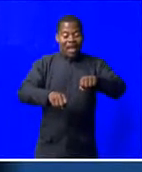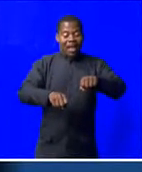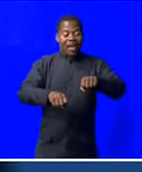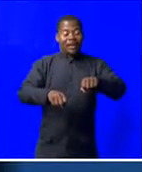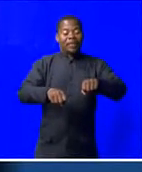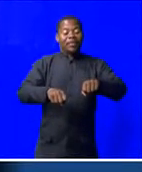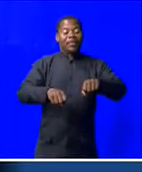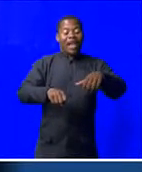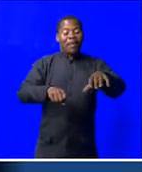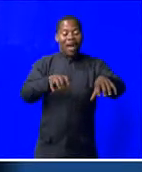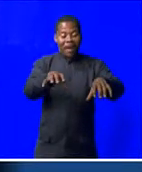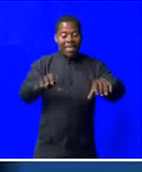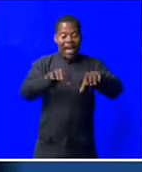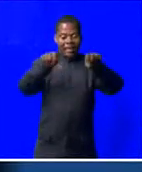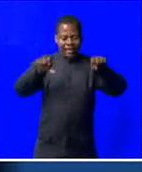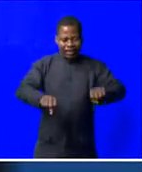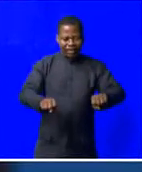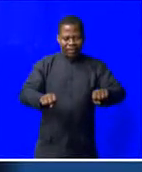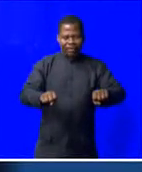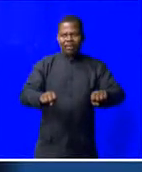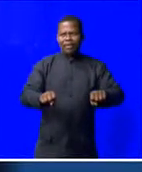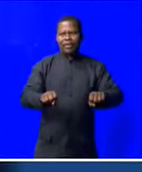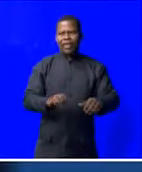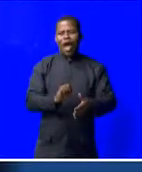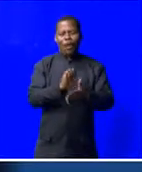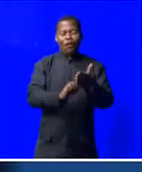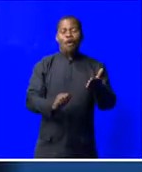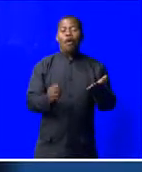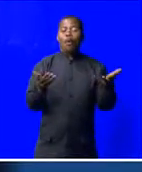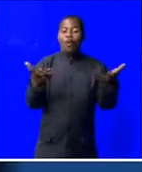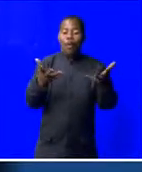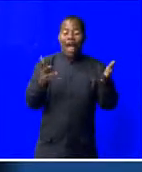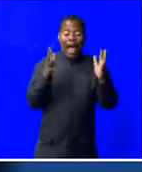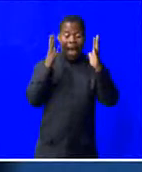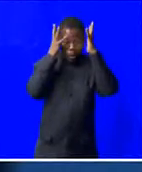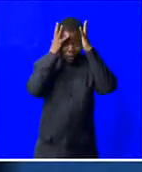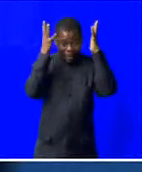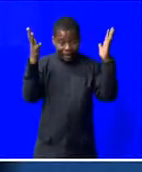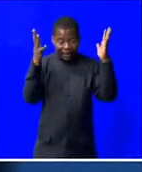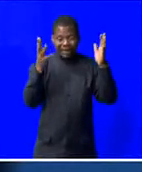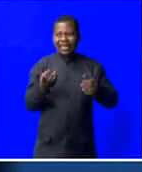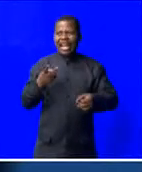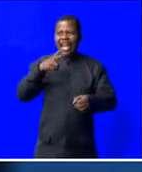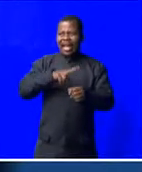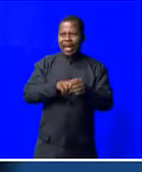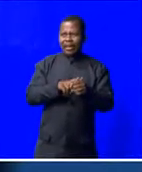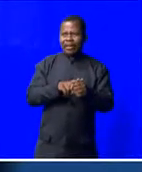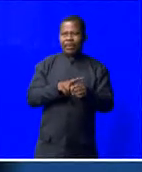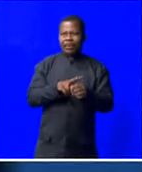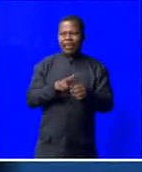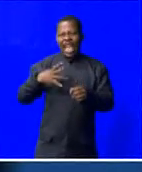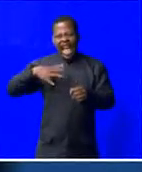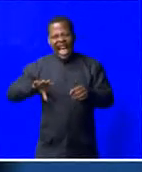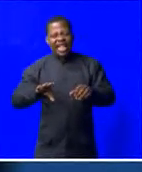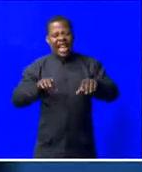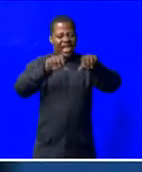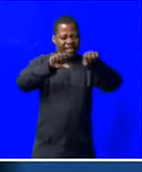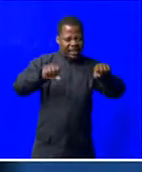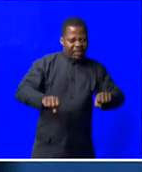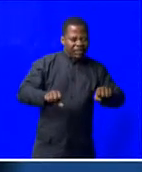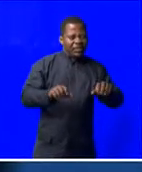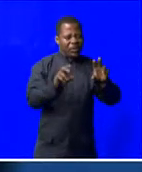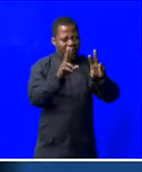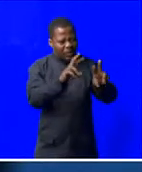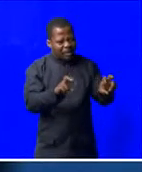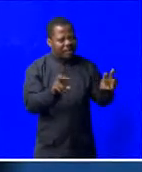Letinkundla system vele ikamga la Swatini vele sesihambile kakhulu. Sesibukile ama system yonke ndzawo labanye